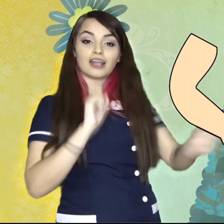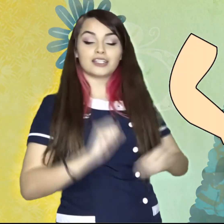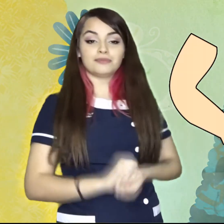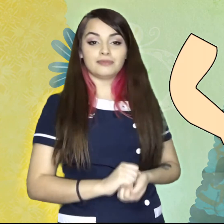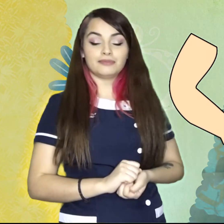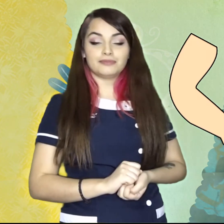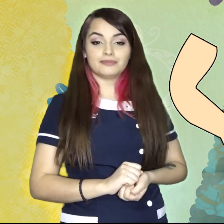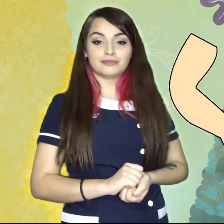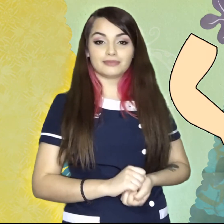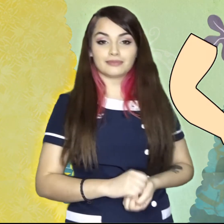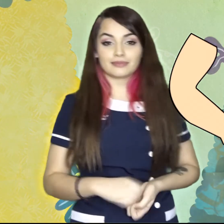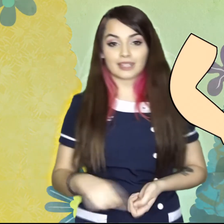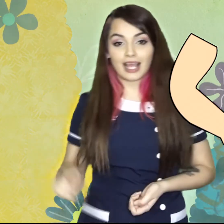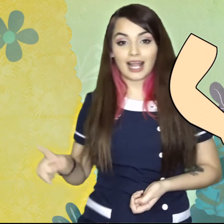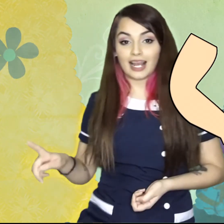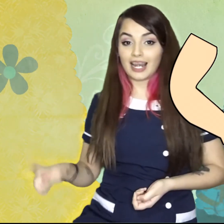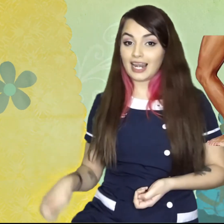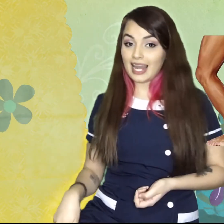Arm,